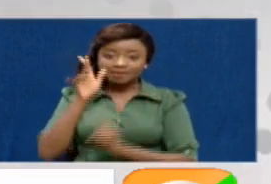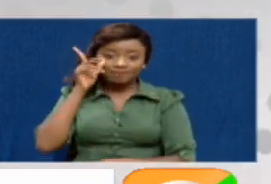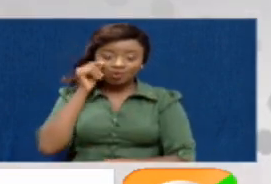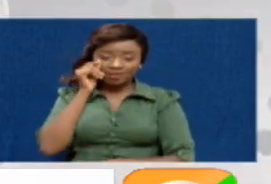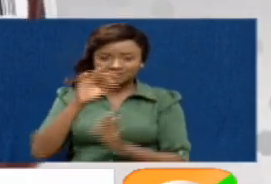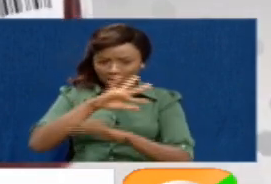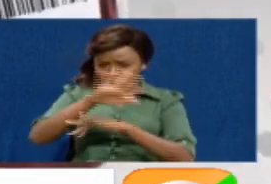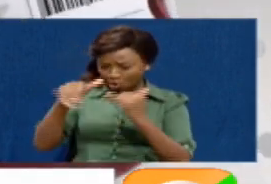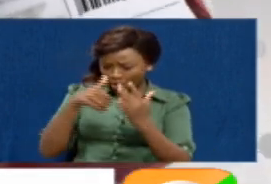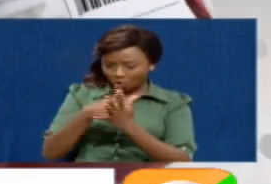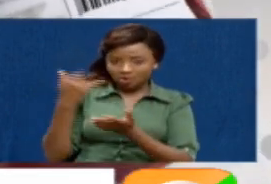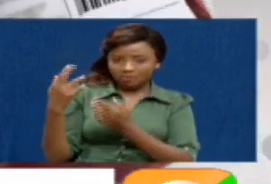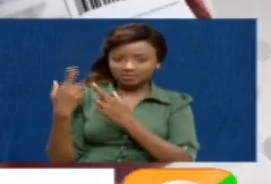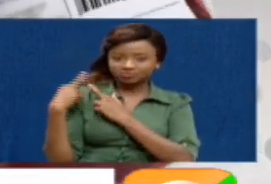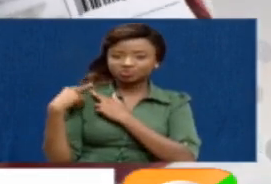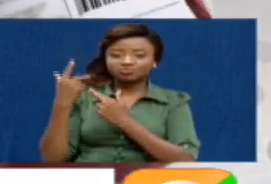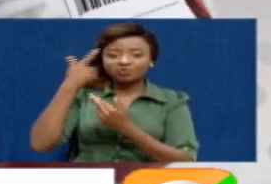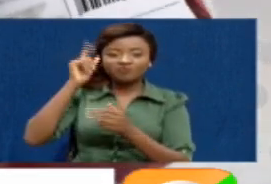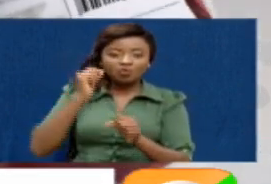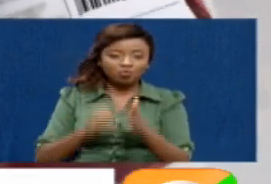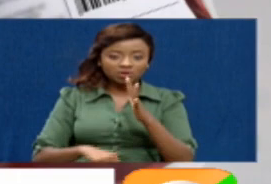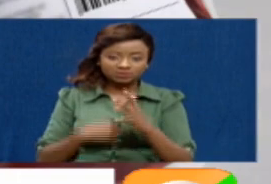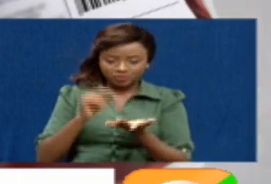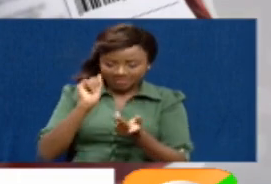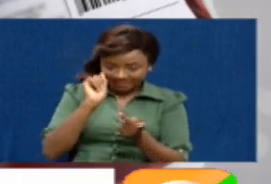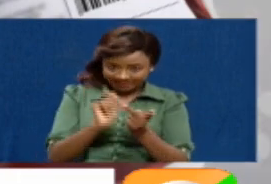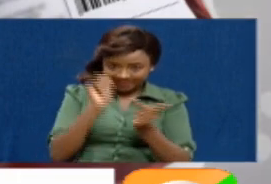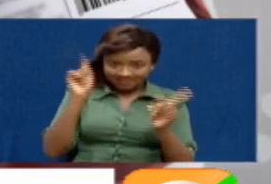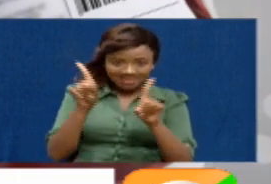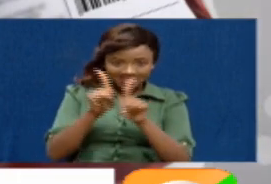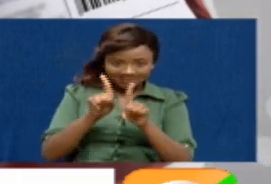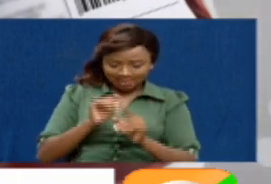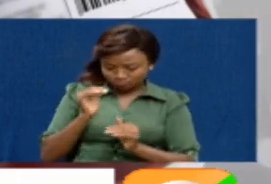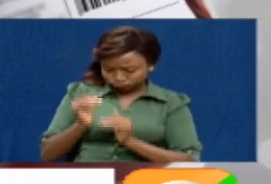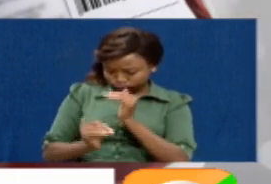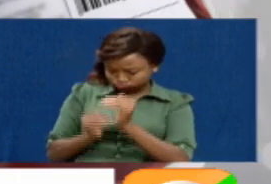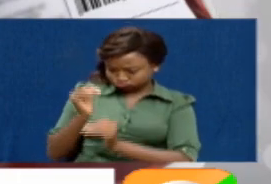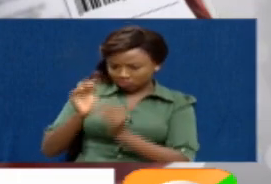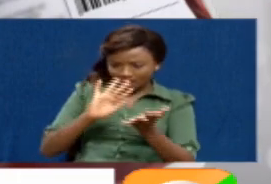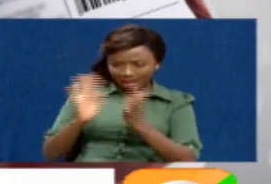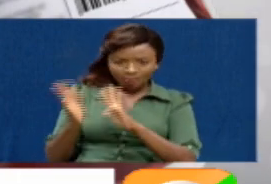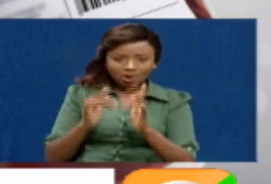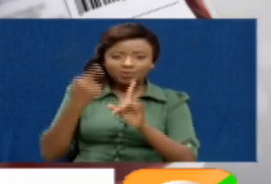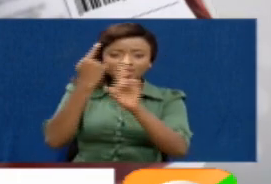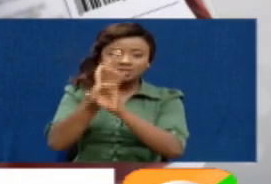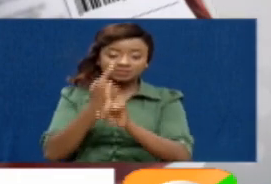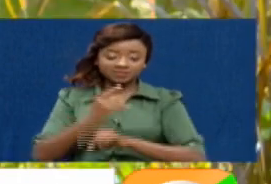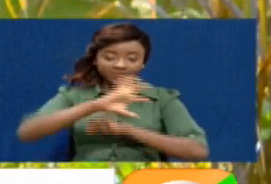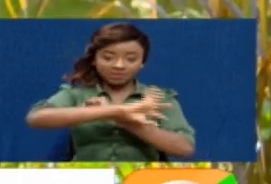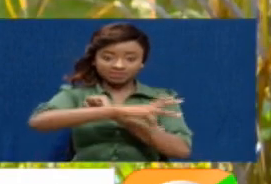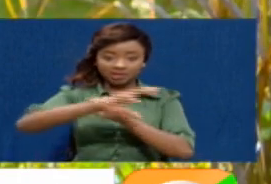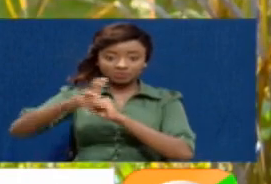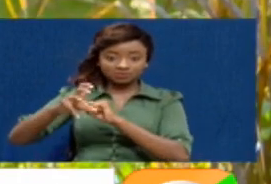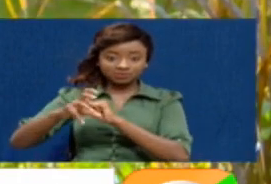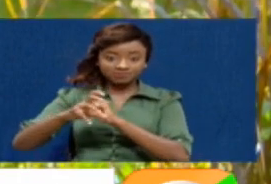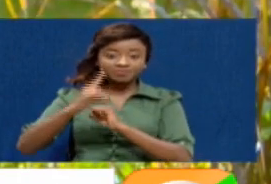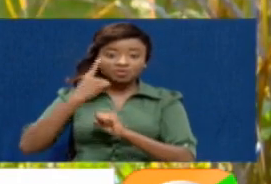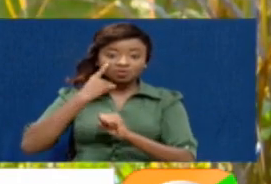are responsible for testing and processing blood collected at 21 other satellite centers across different counties. And